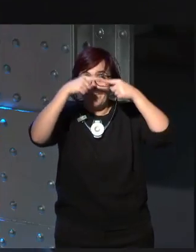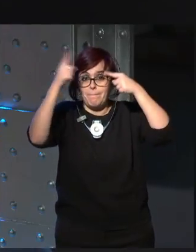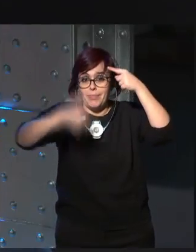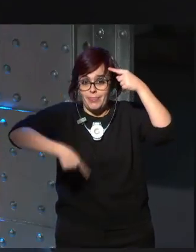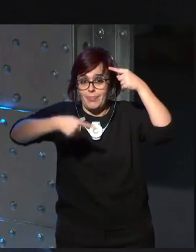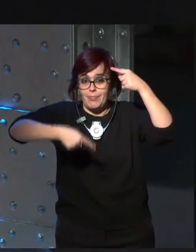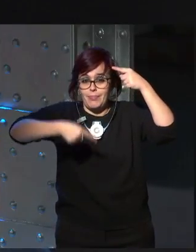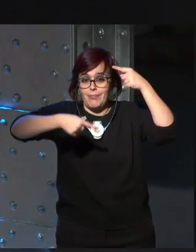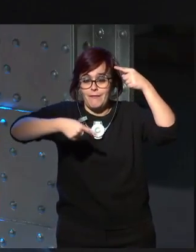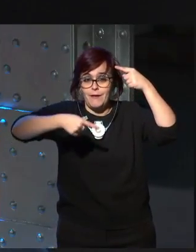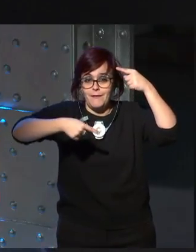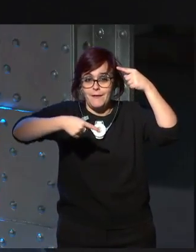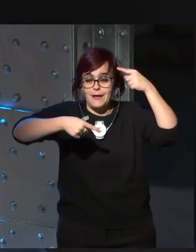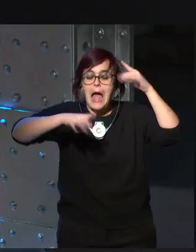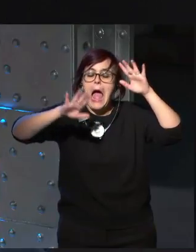anyway.